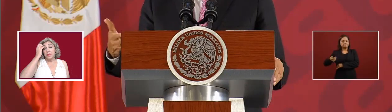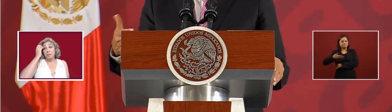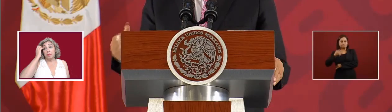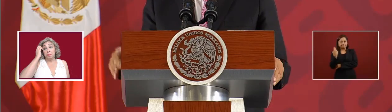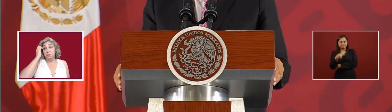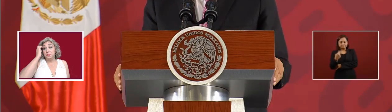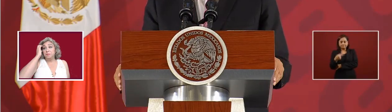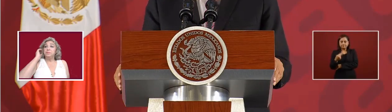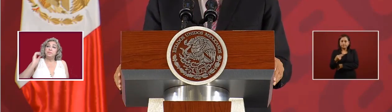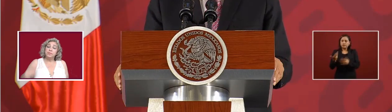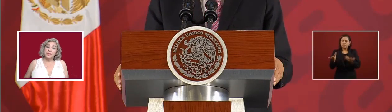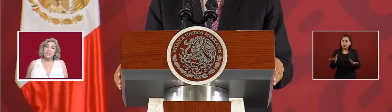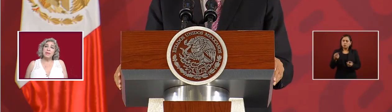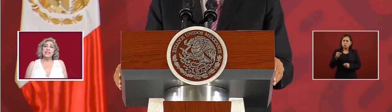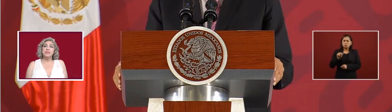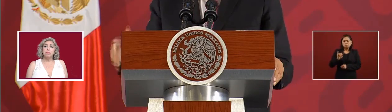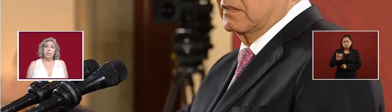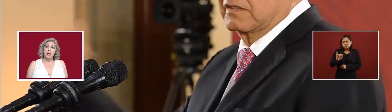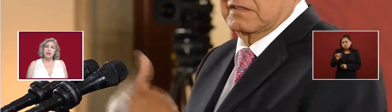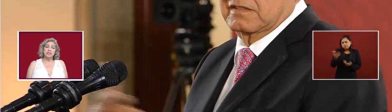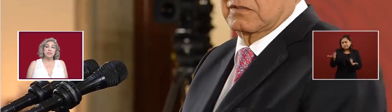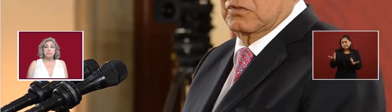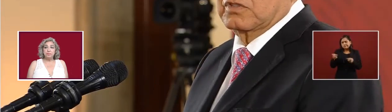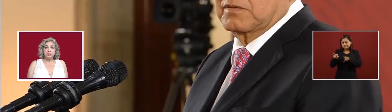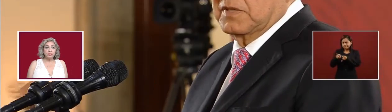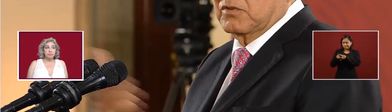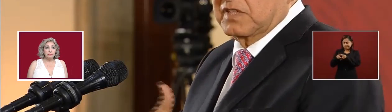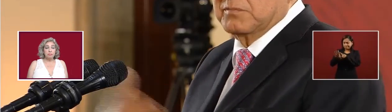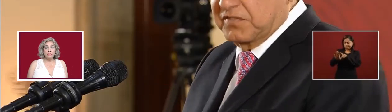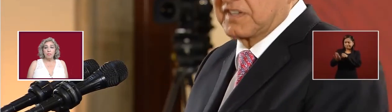because they're partners.